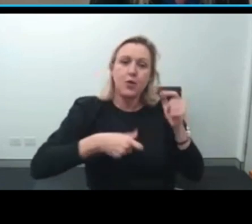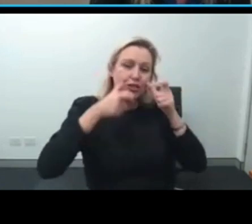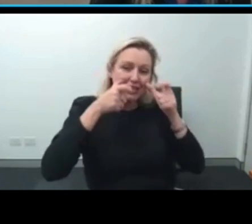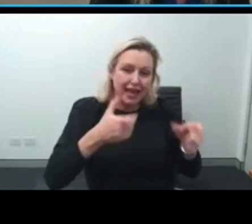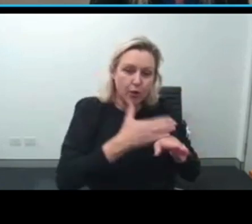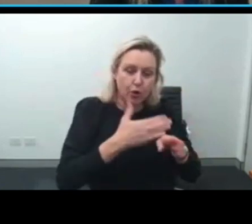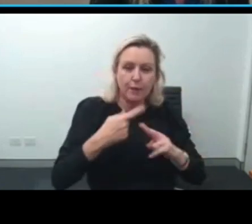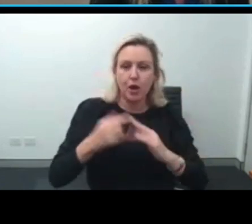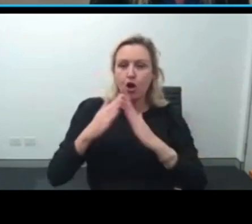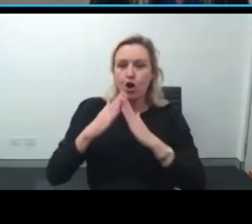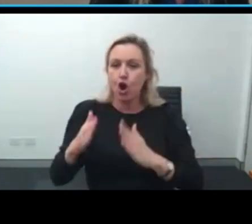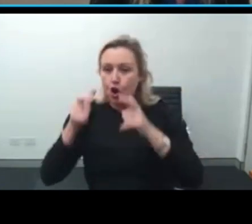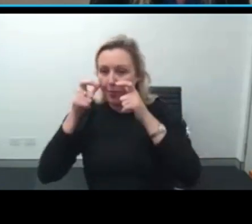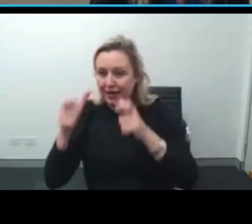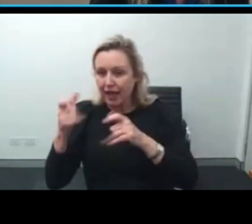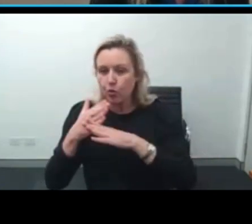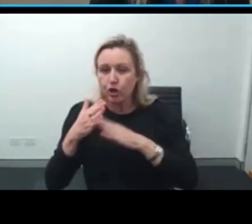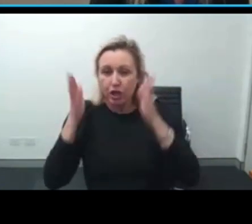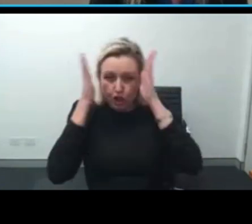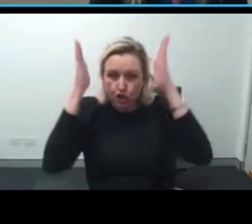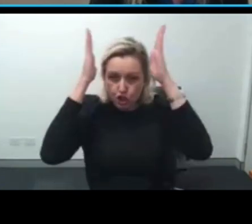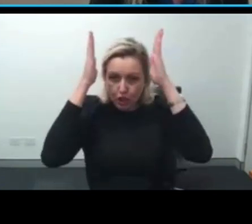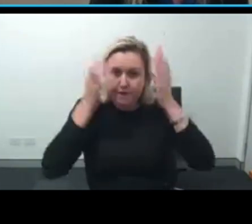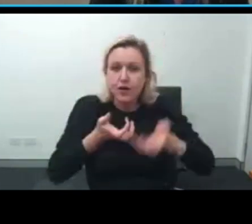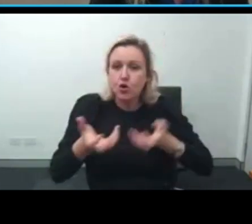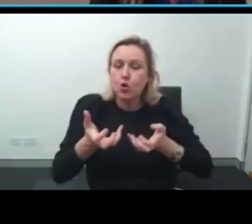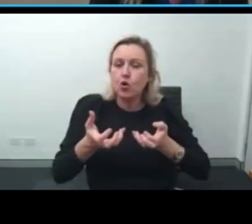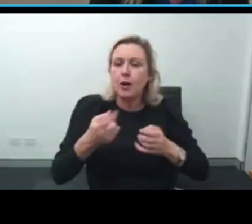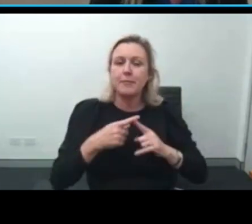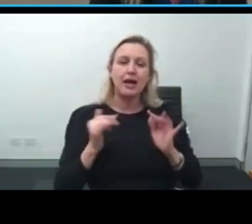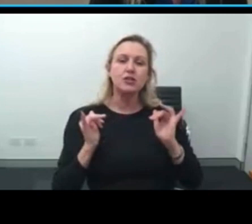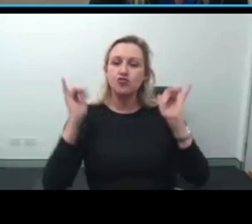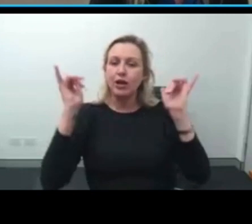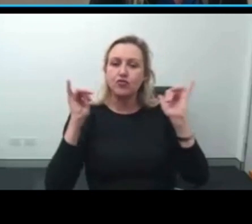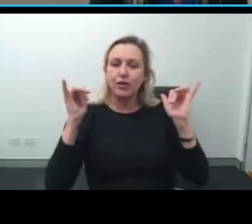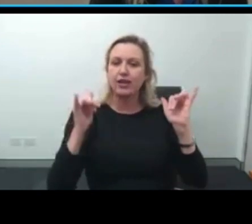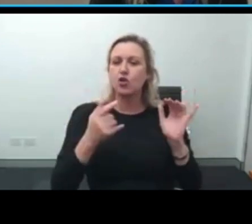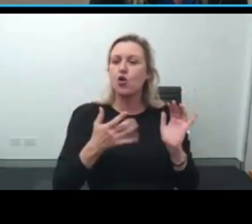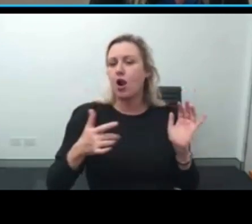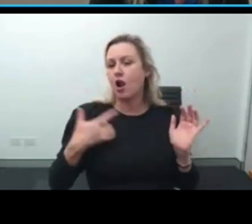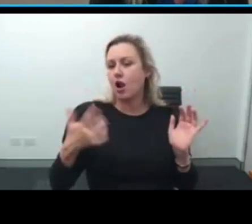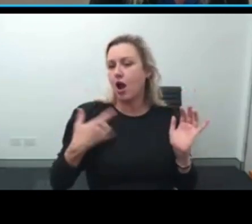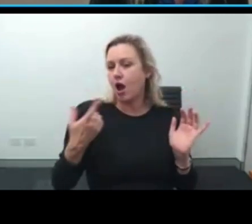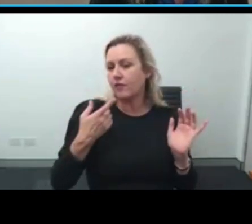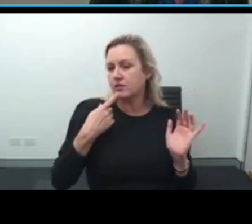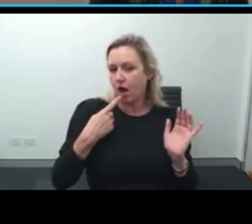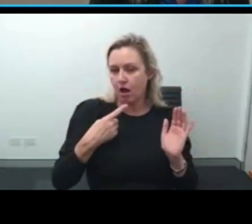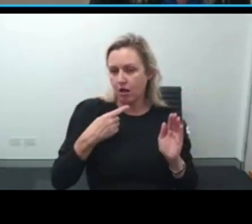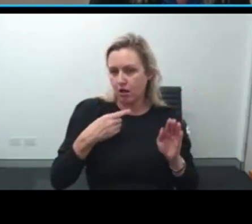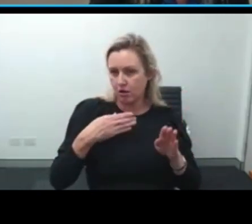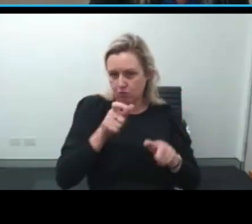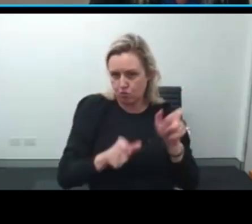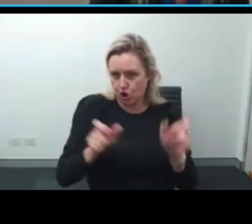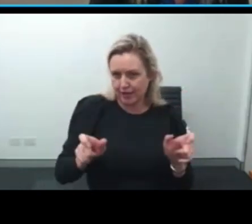care workers, head chefs and cooks, and recreational activities officers or lifestyle workers. And the government